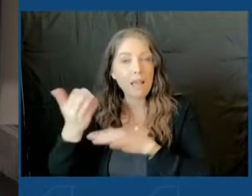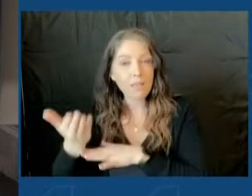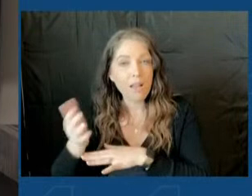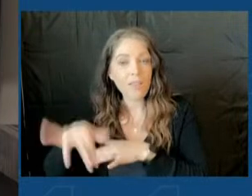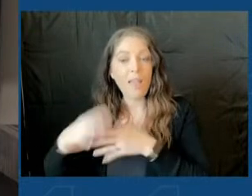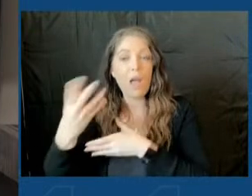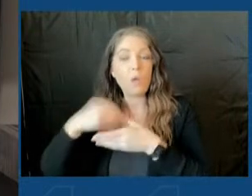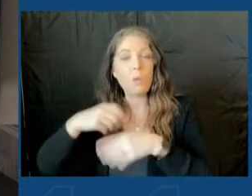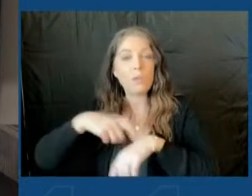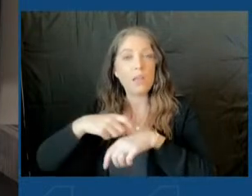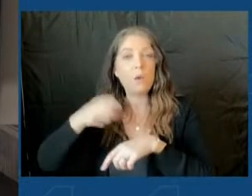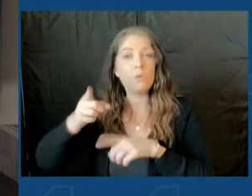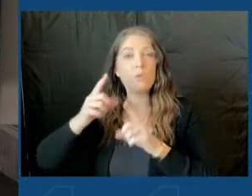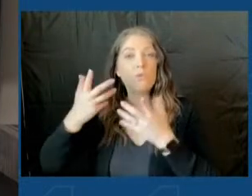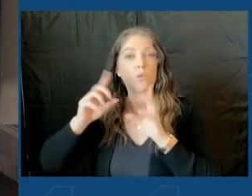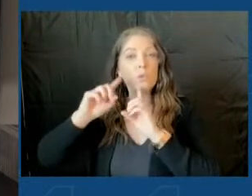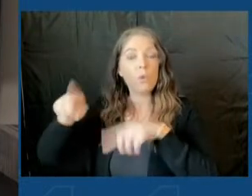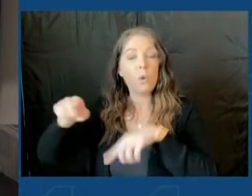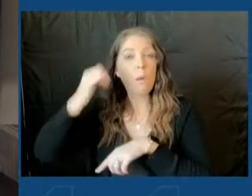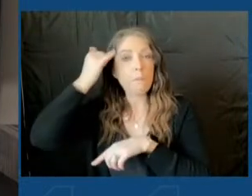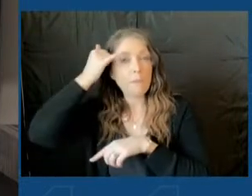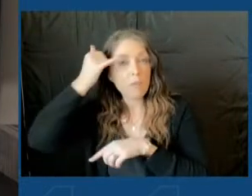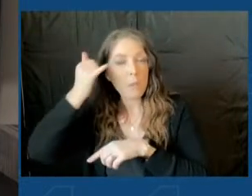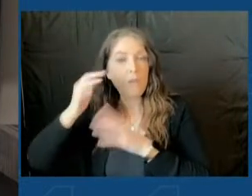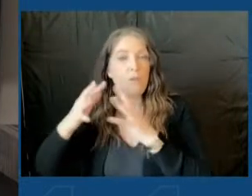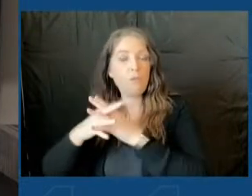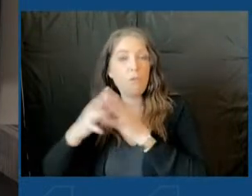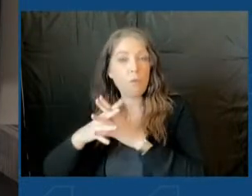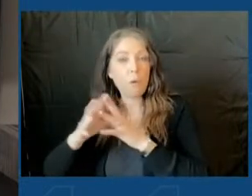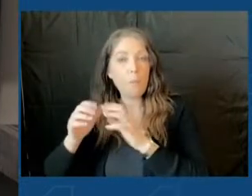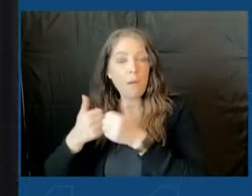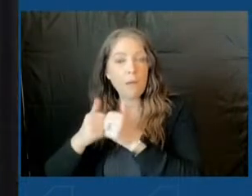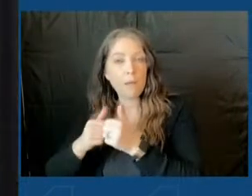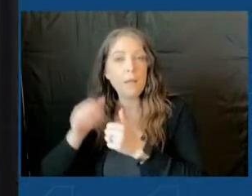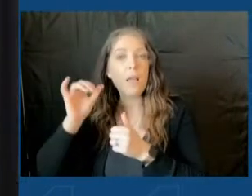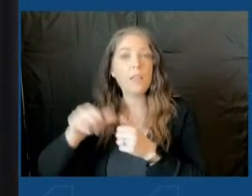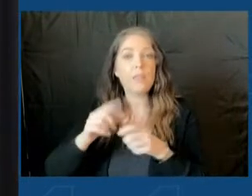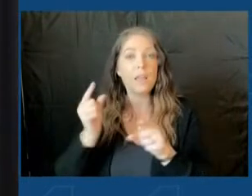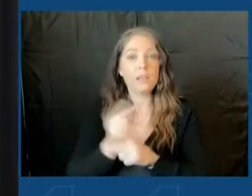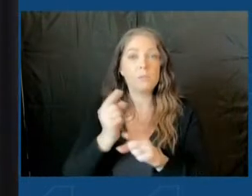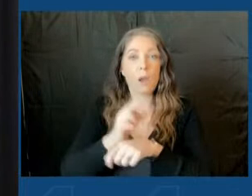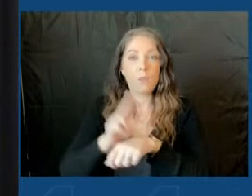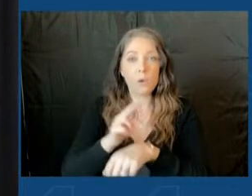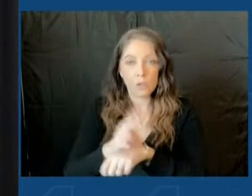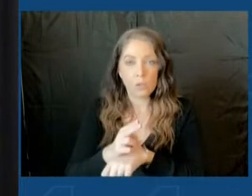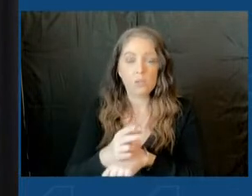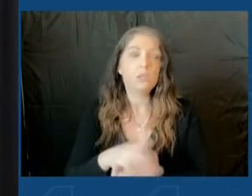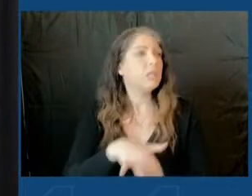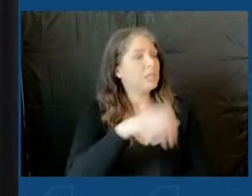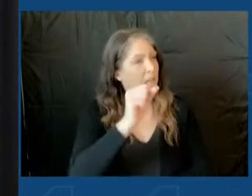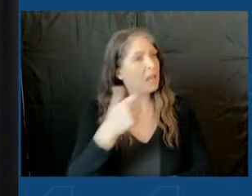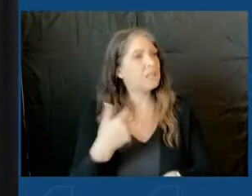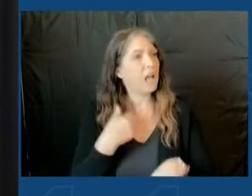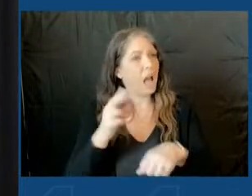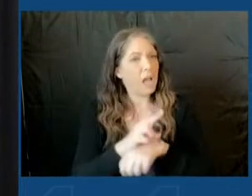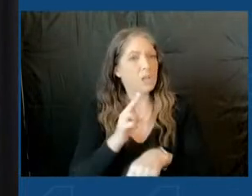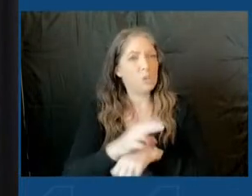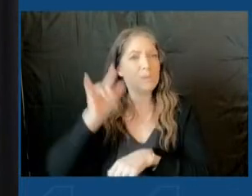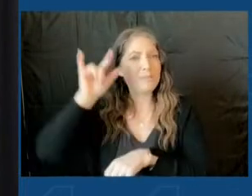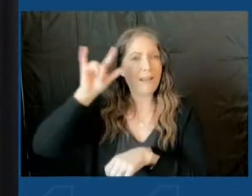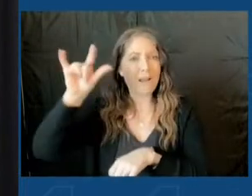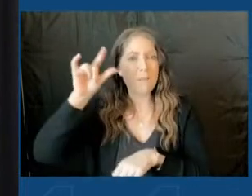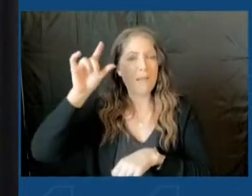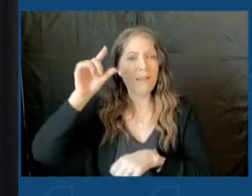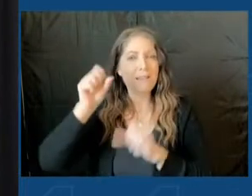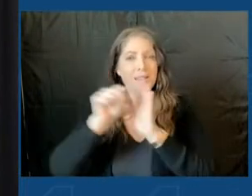went to the Buffalo Bills home opener. Is that proper use of state aircraft? Yes, everything we do is proper use of state aircraft. Everything I do is